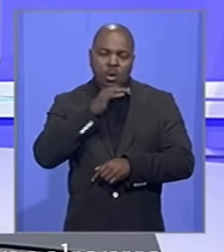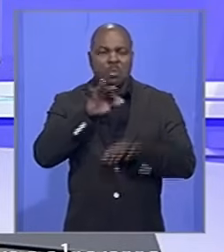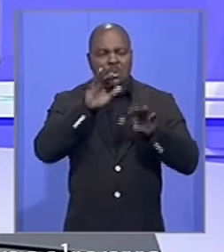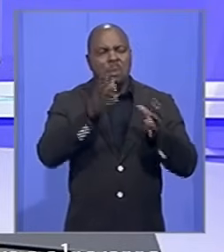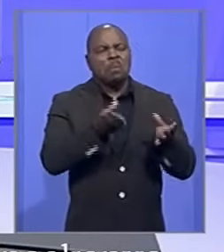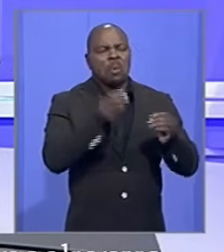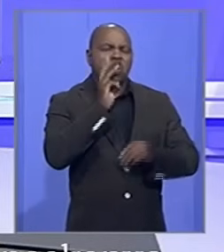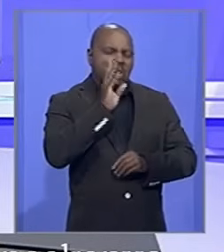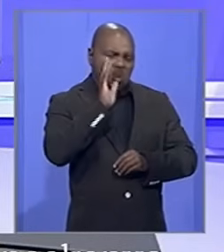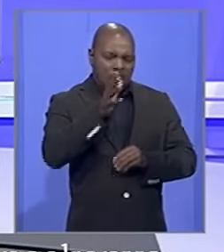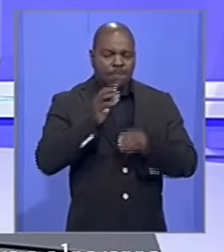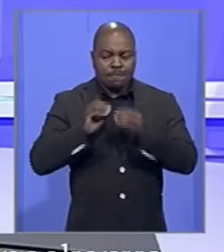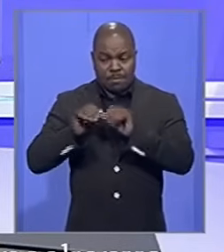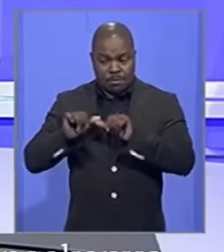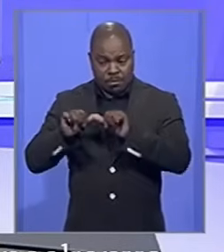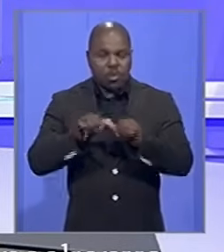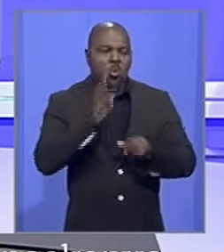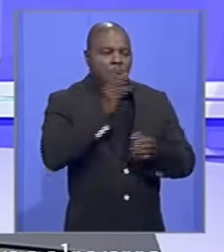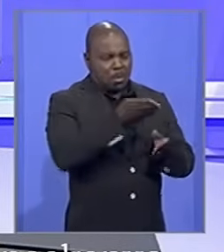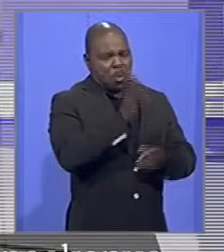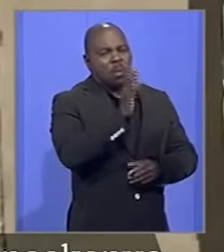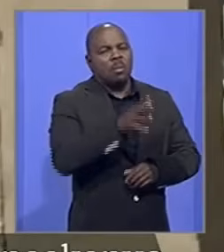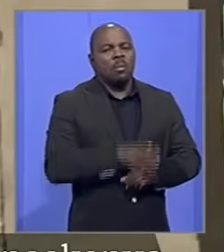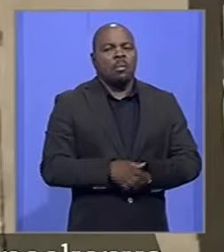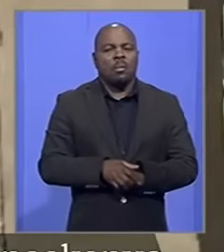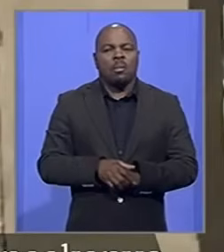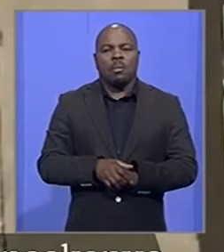fa dipaakanyo di tsweletse.